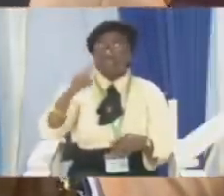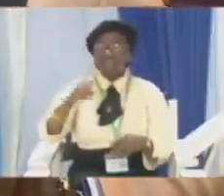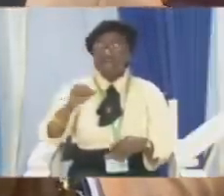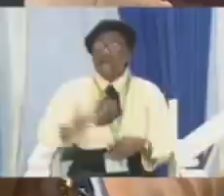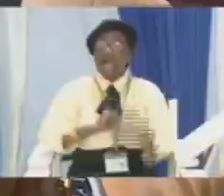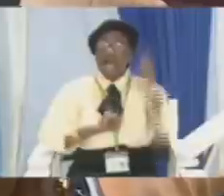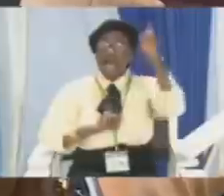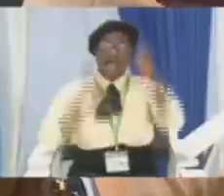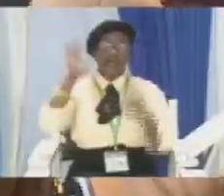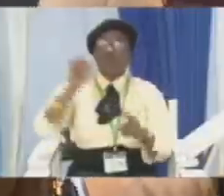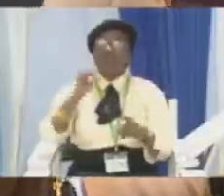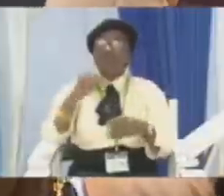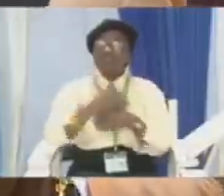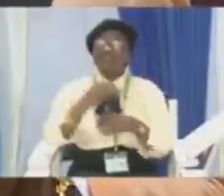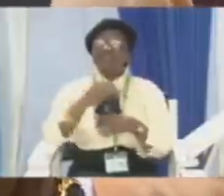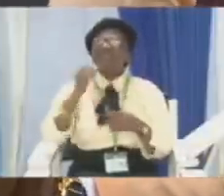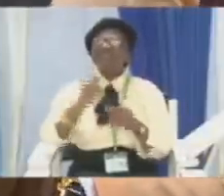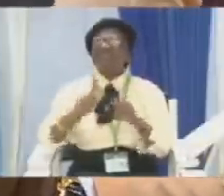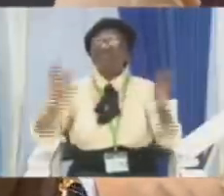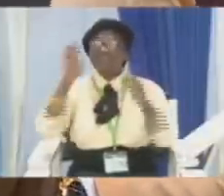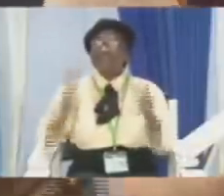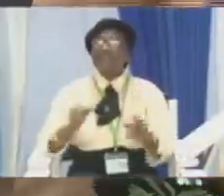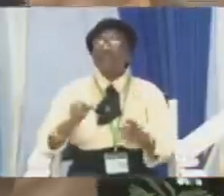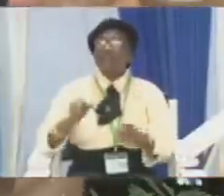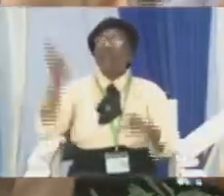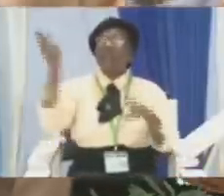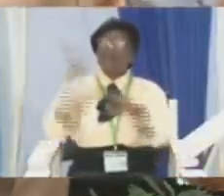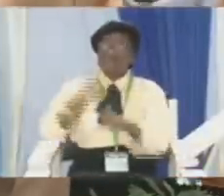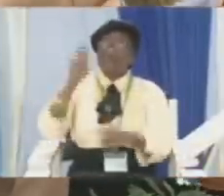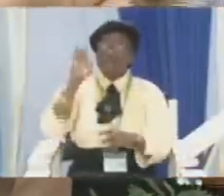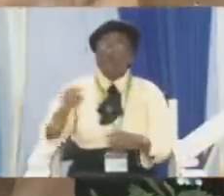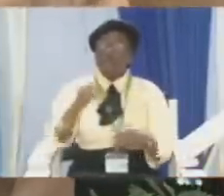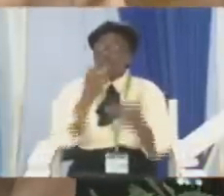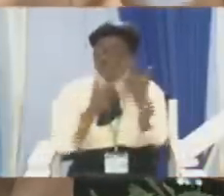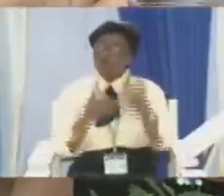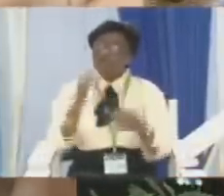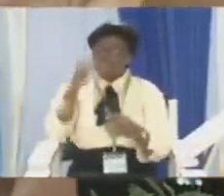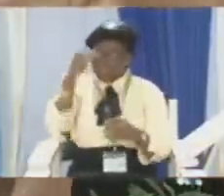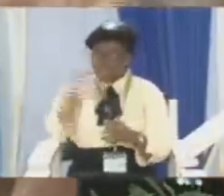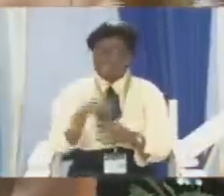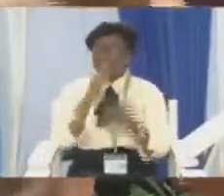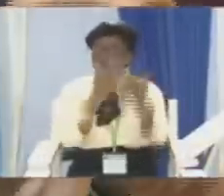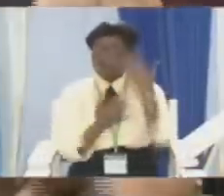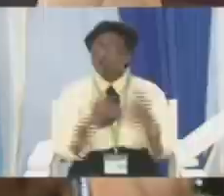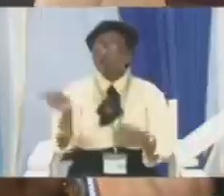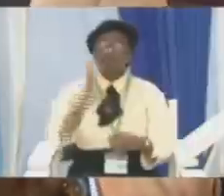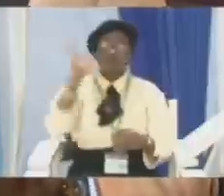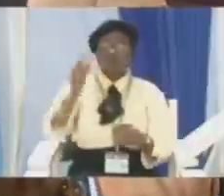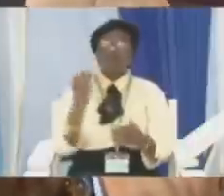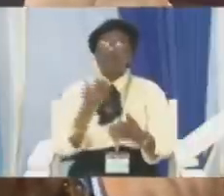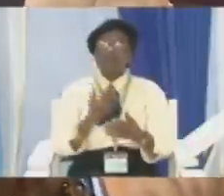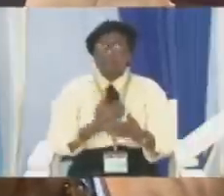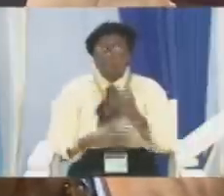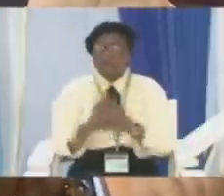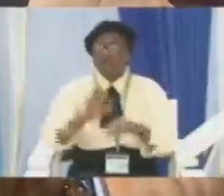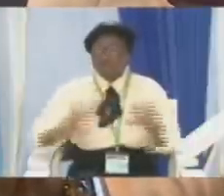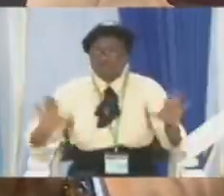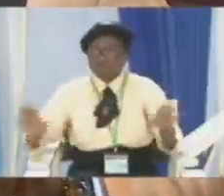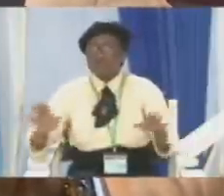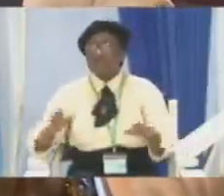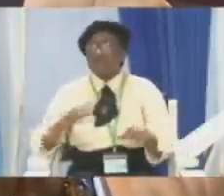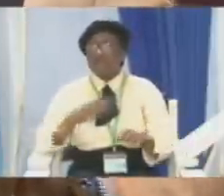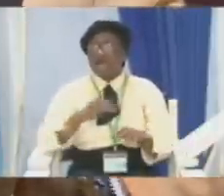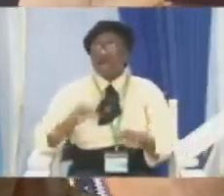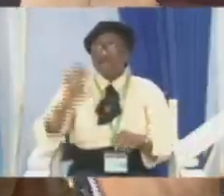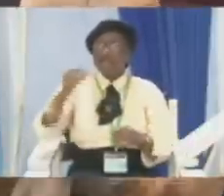greatly multiply thy sorrow and thy conception. In sorrow thou shalt bring forth children, and thy desire shall